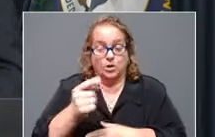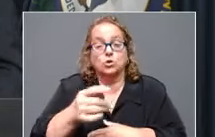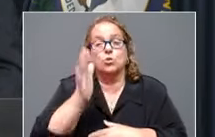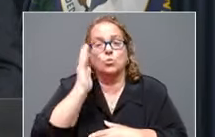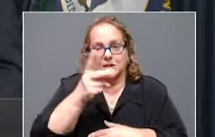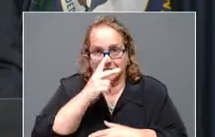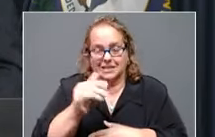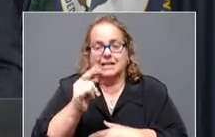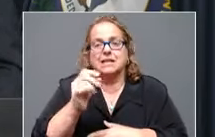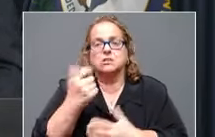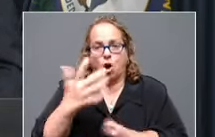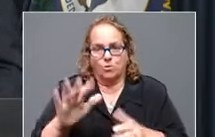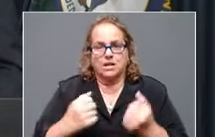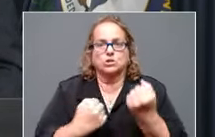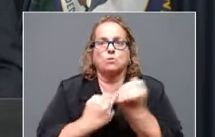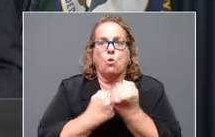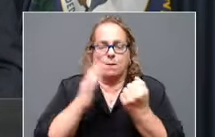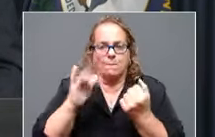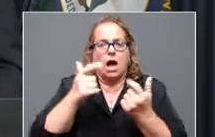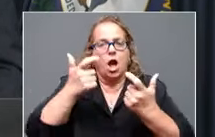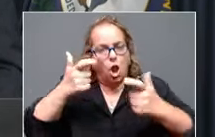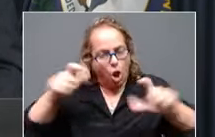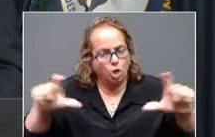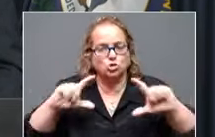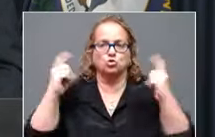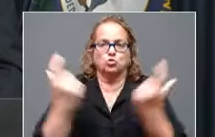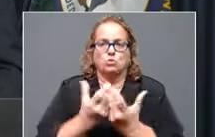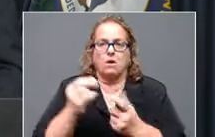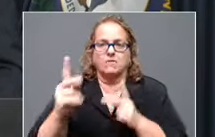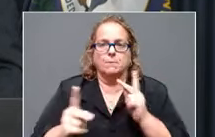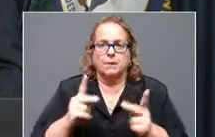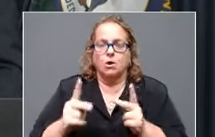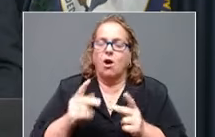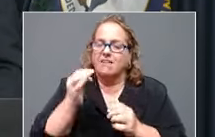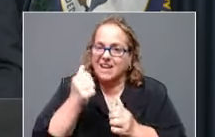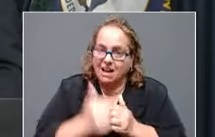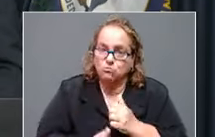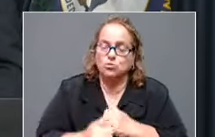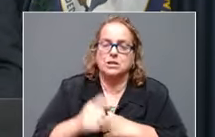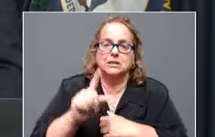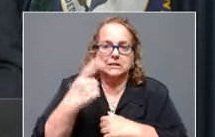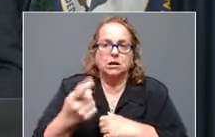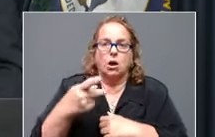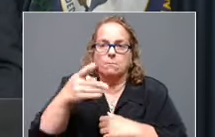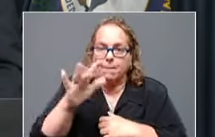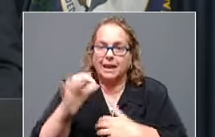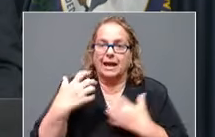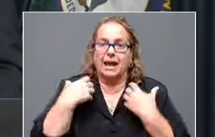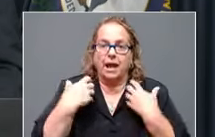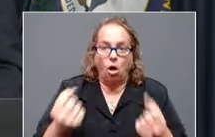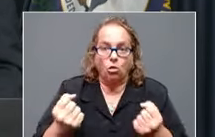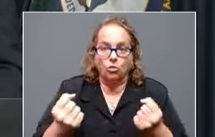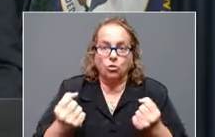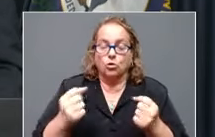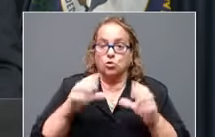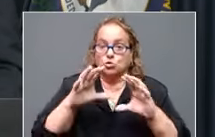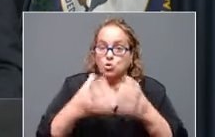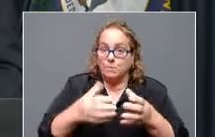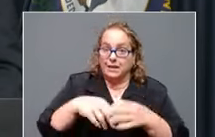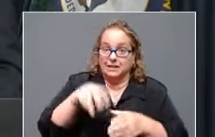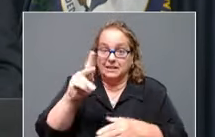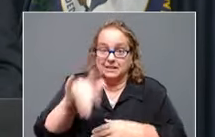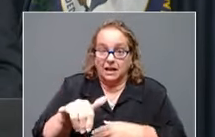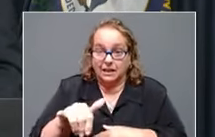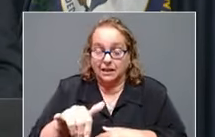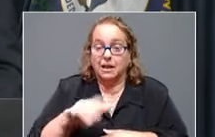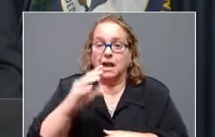educational associations and of our chamber that's here today to recognize the impact that not being able to be in-person